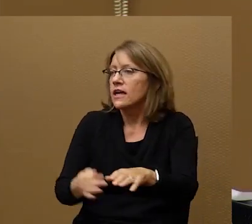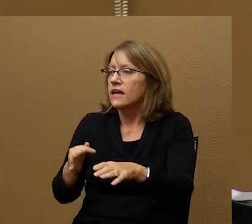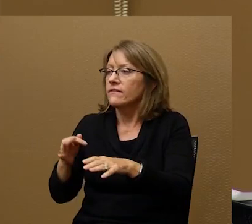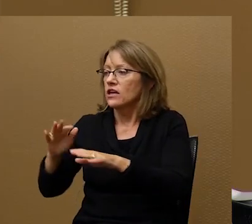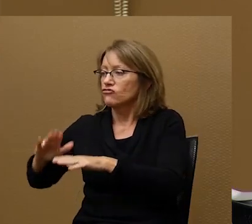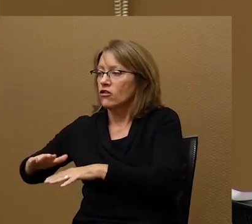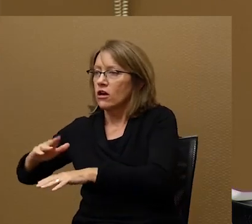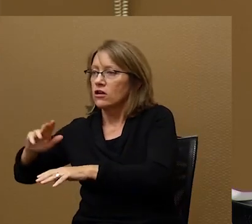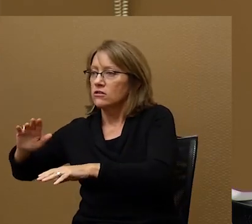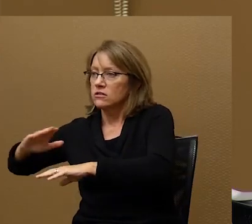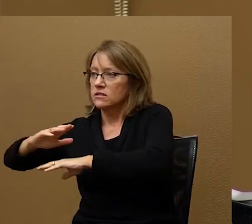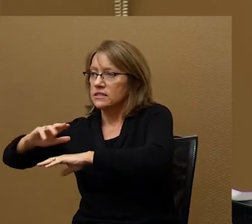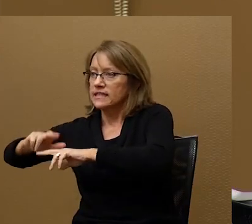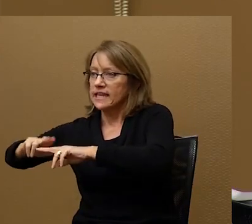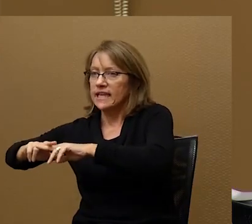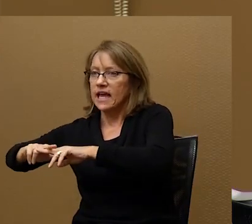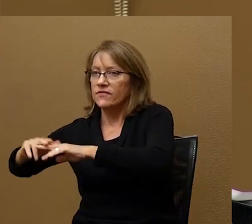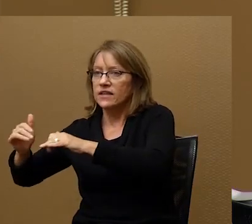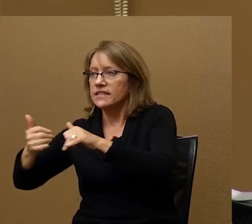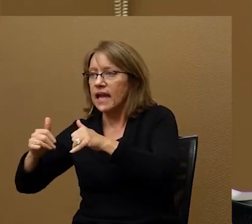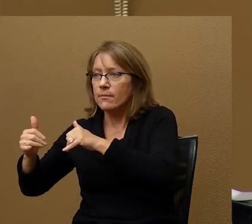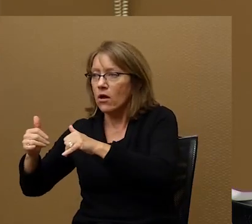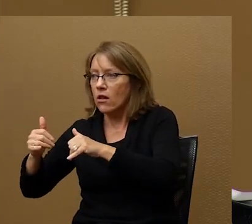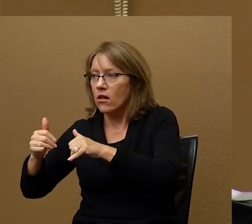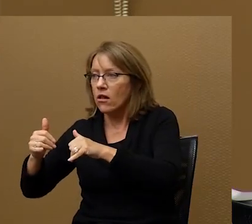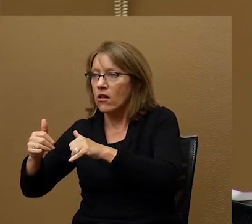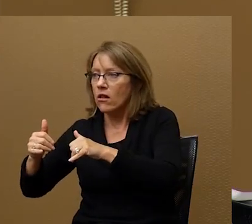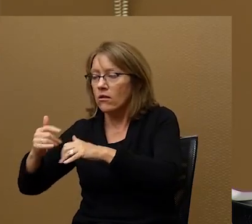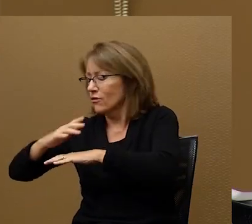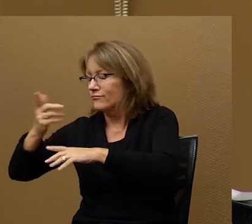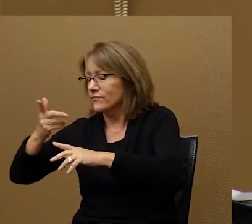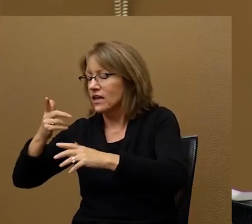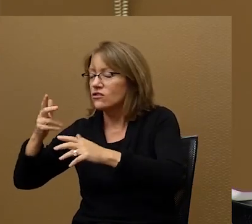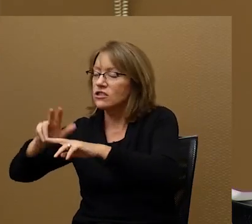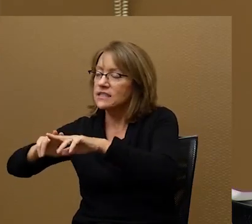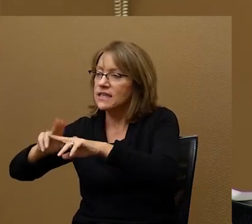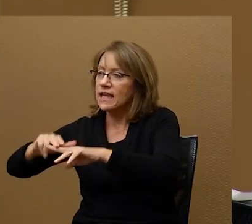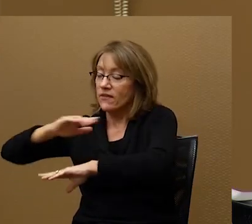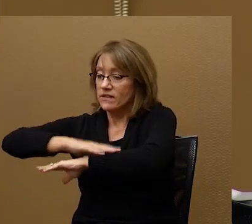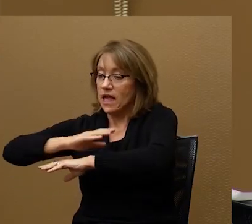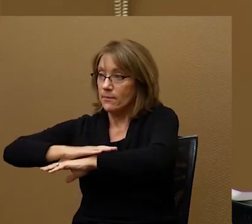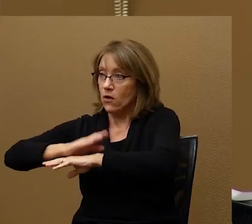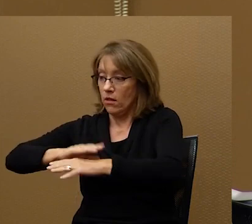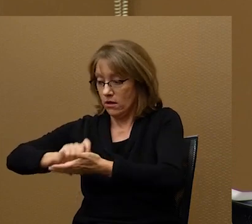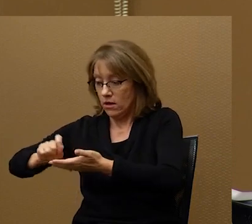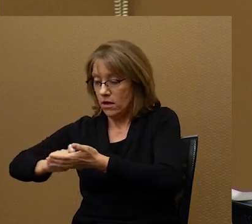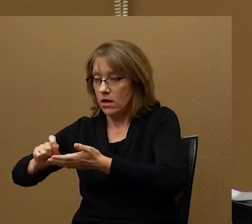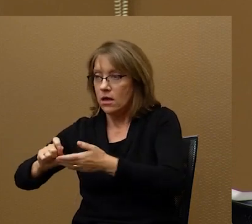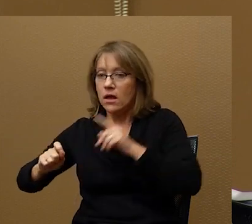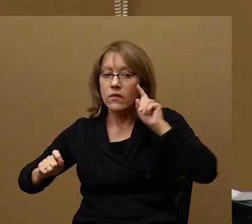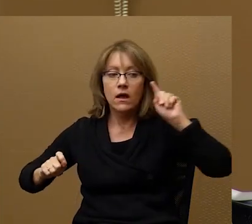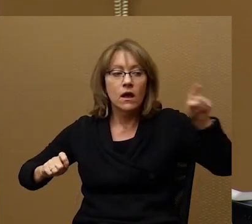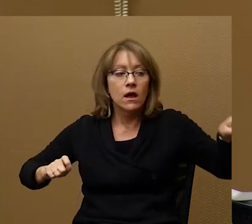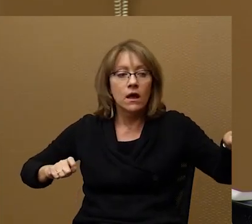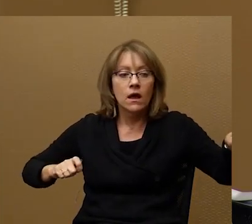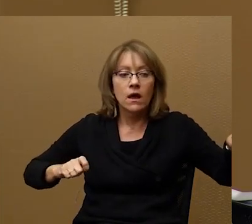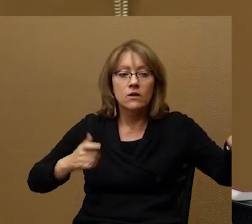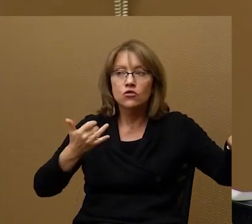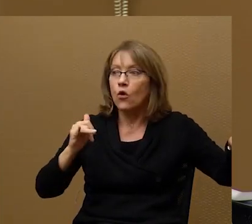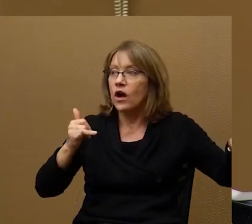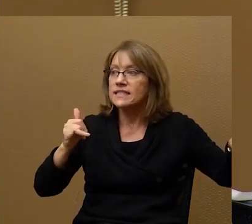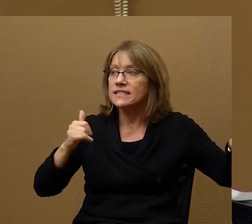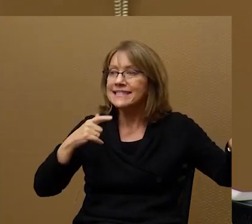sitting at the table and they see all the toys, they're going to want to play with those toys. But if there's a sheet over it, then it helps